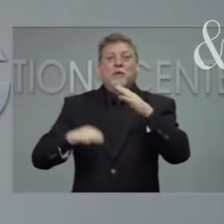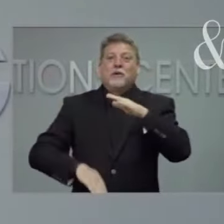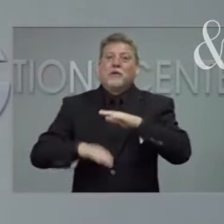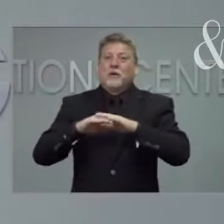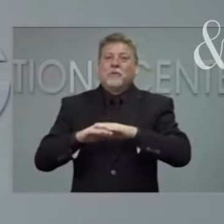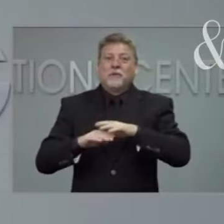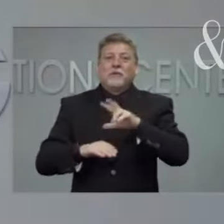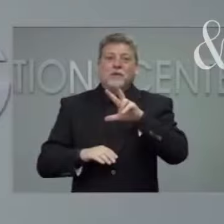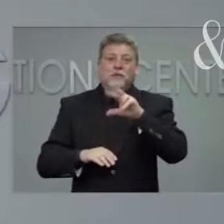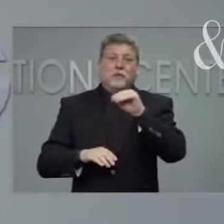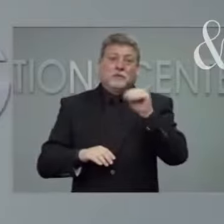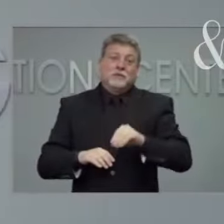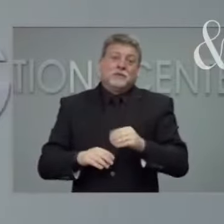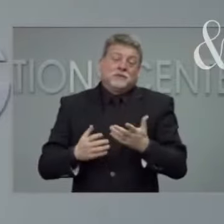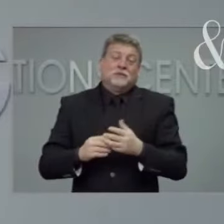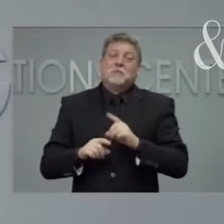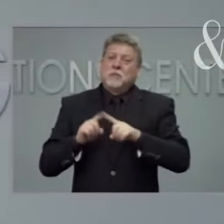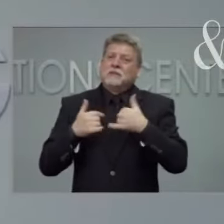Thanks.